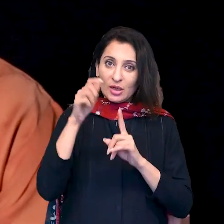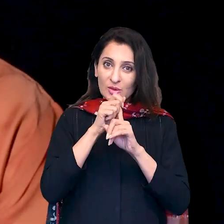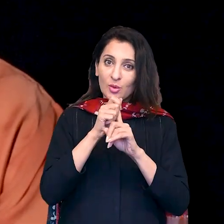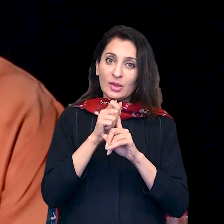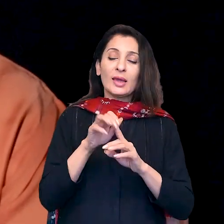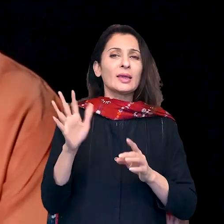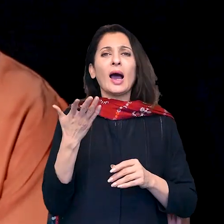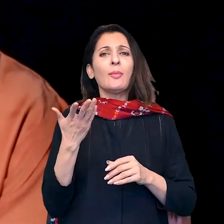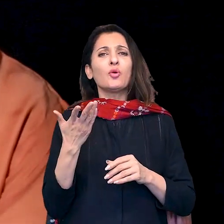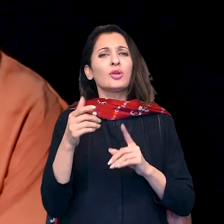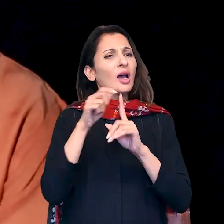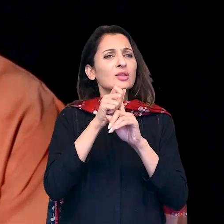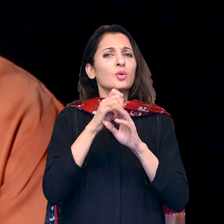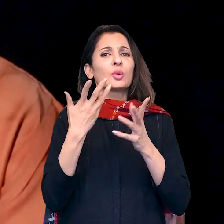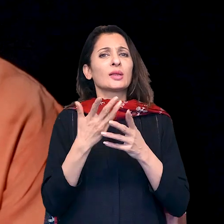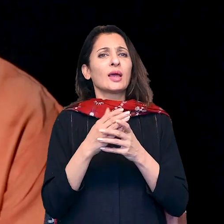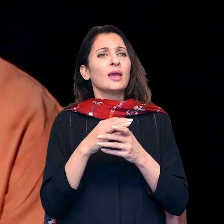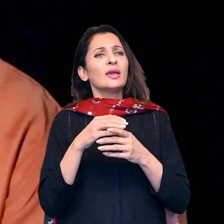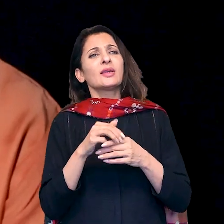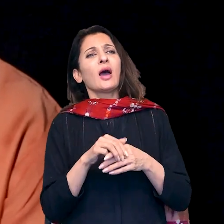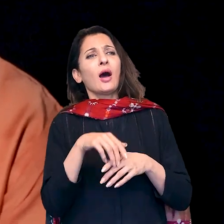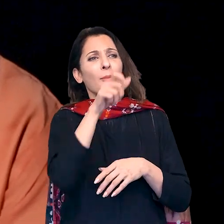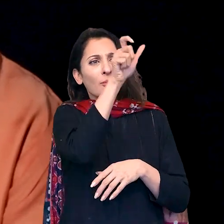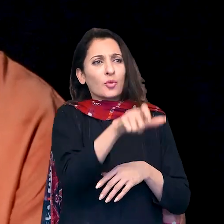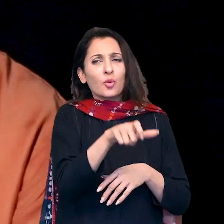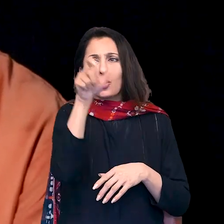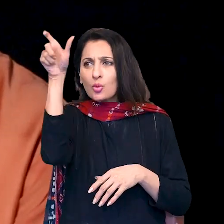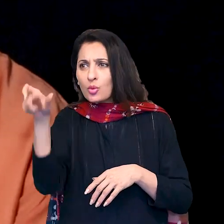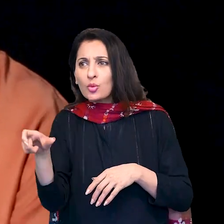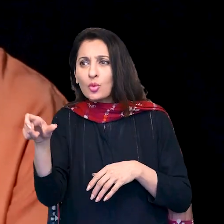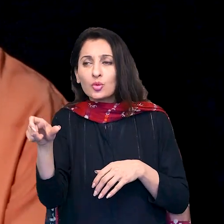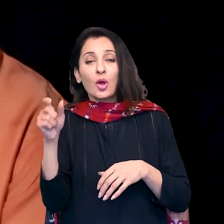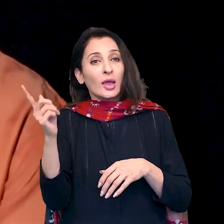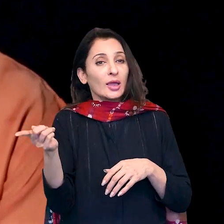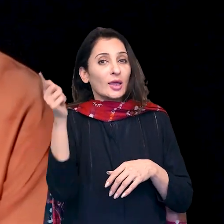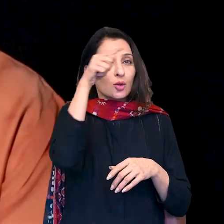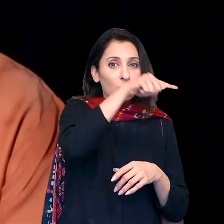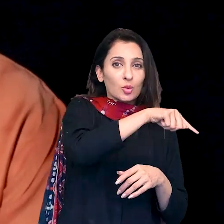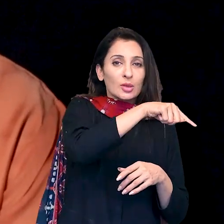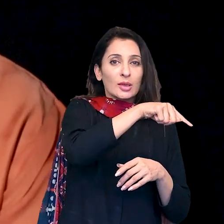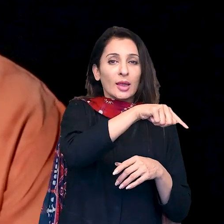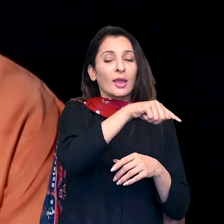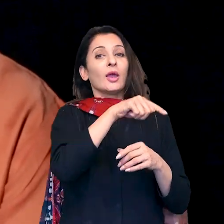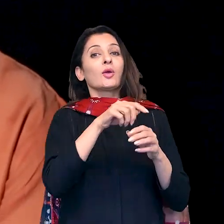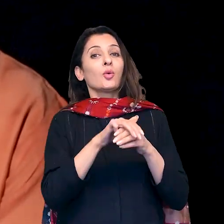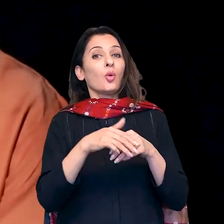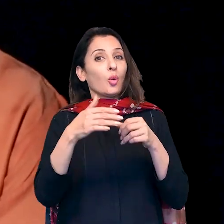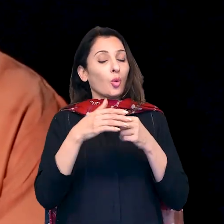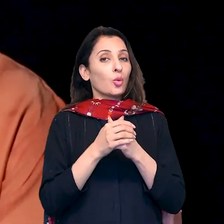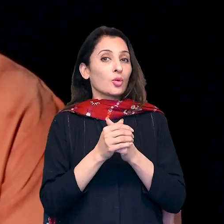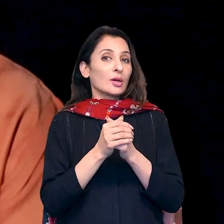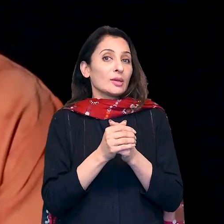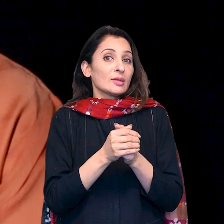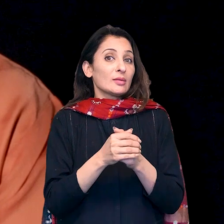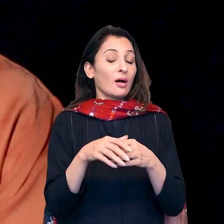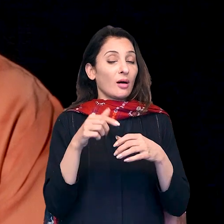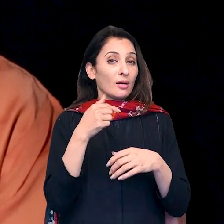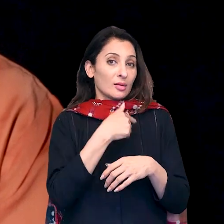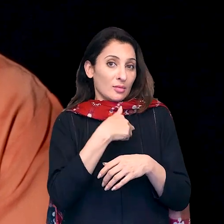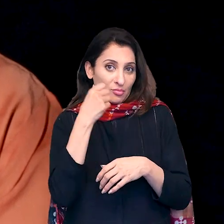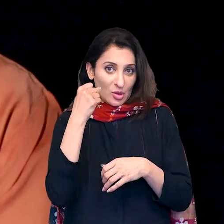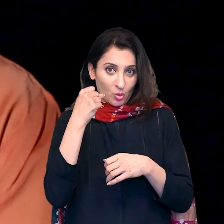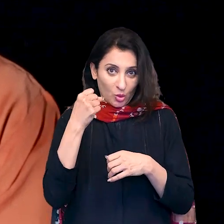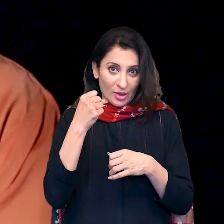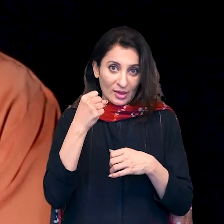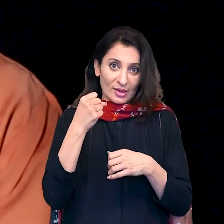they're looking for. They explore each other's interest, their values, what kind of a life they're looking for. So you're not changing